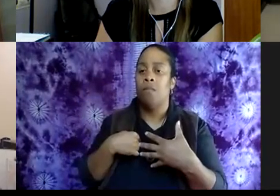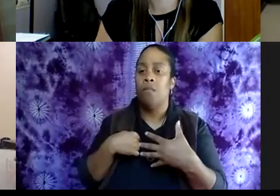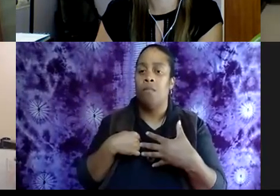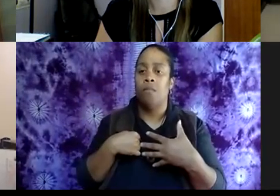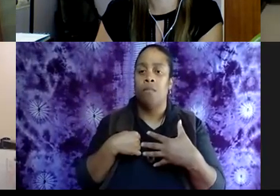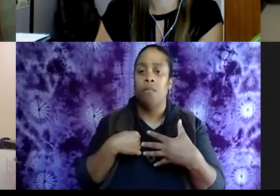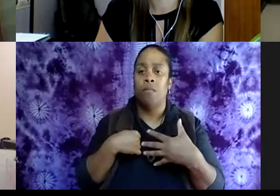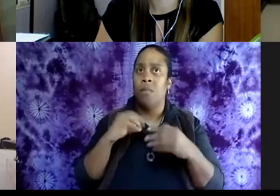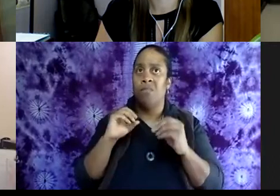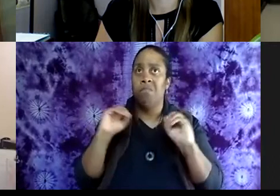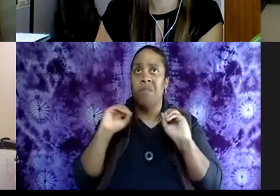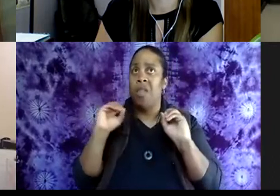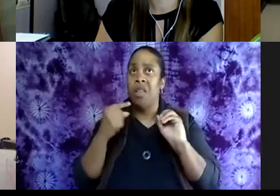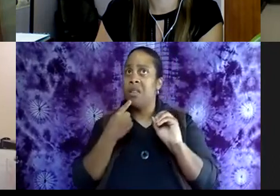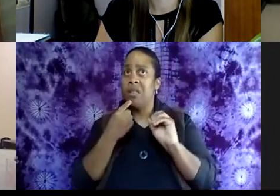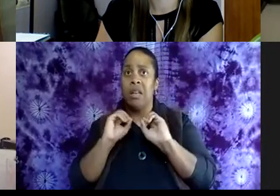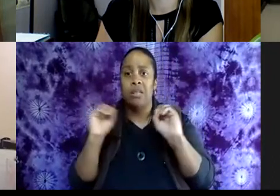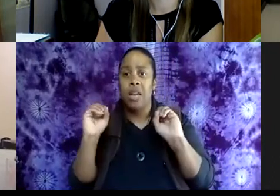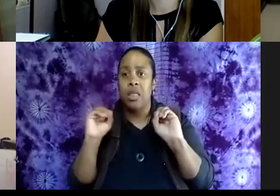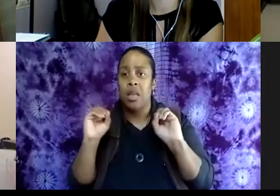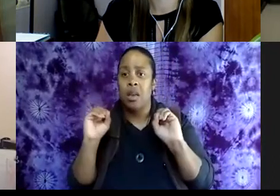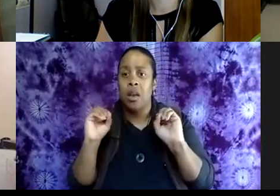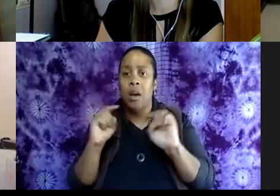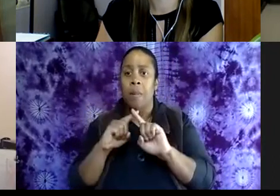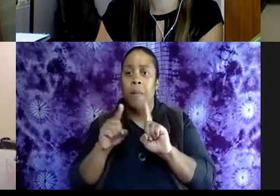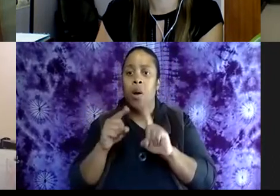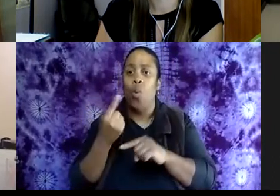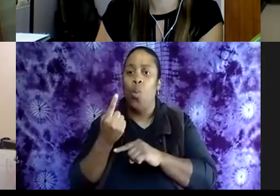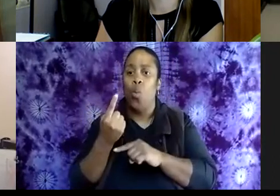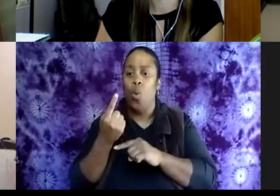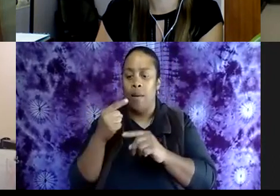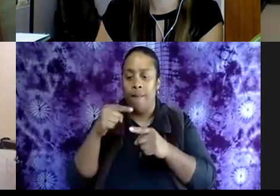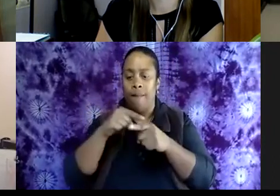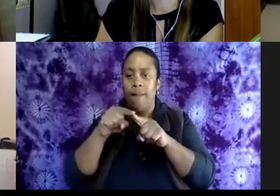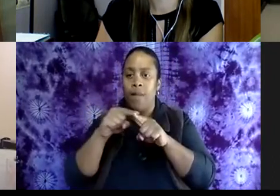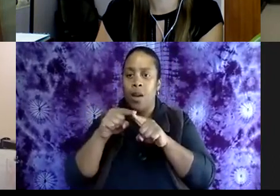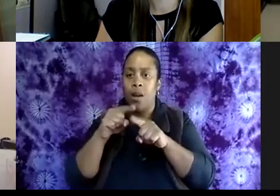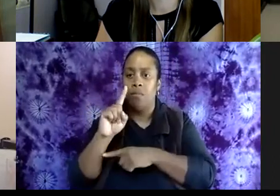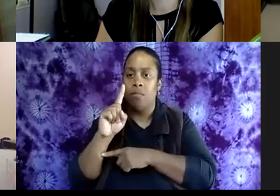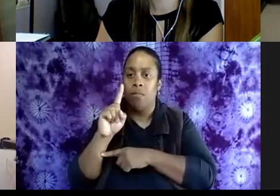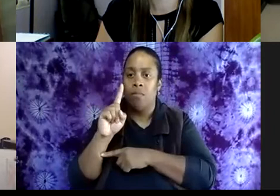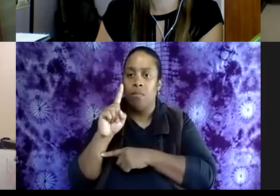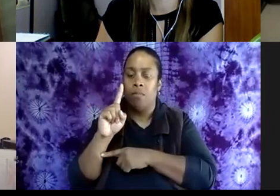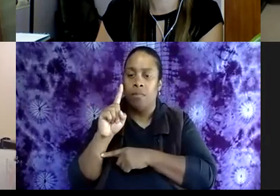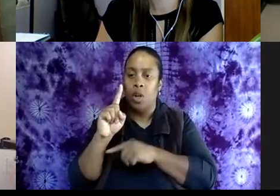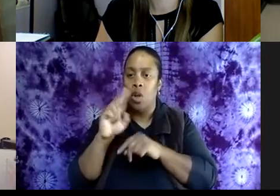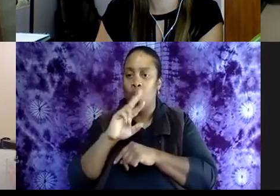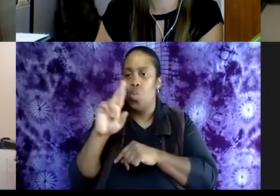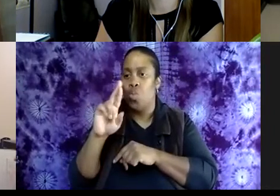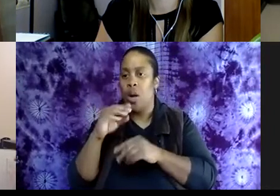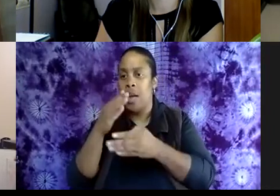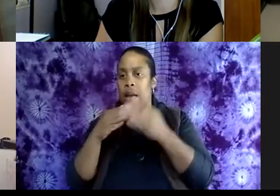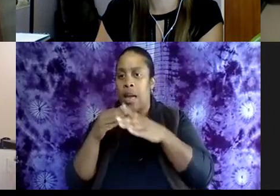Nothing was said, but it took one finger, index finger on the right hand, started